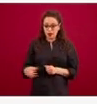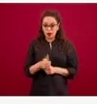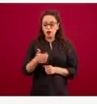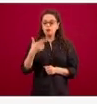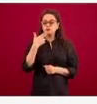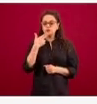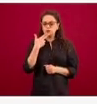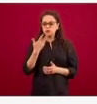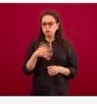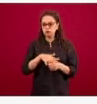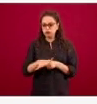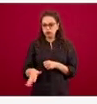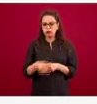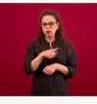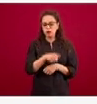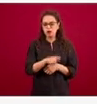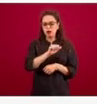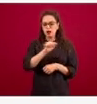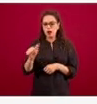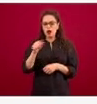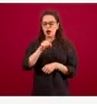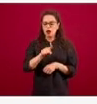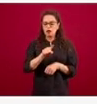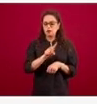For example, we also use